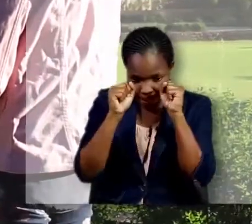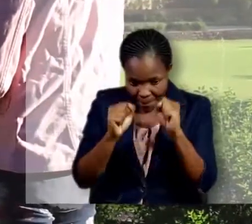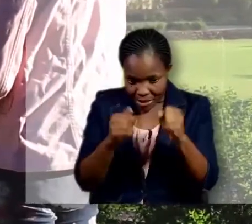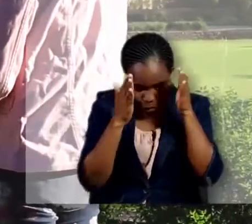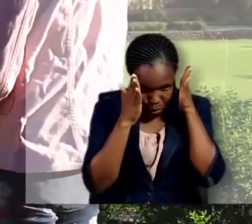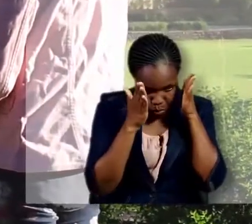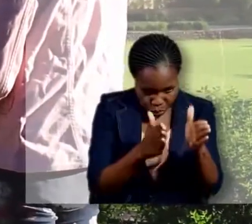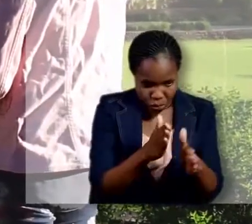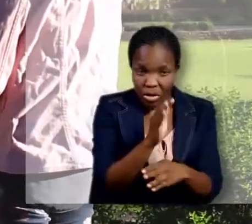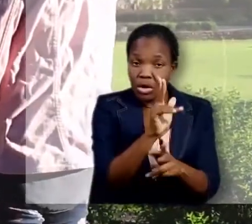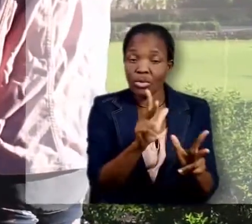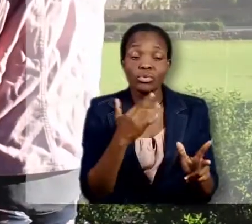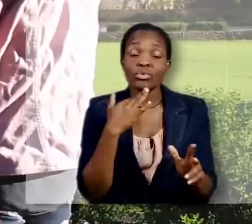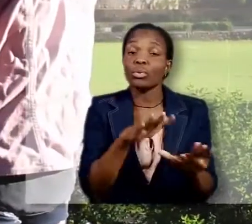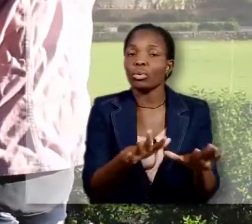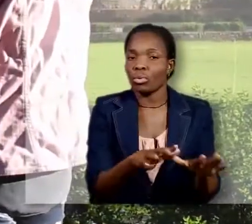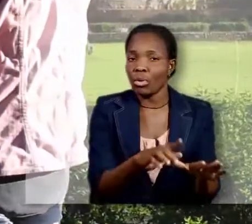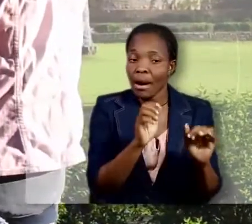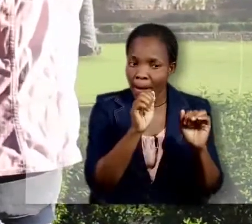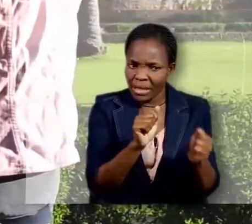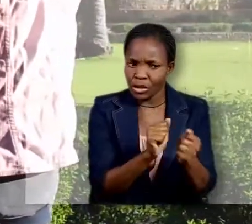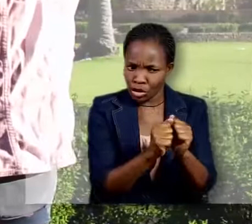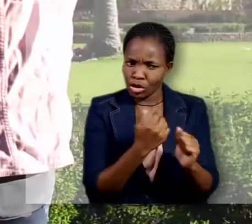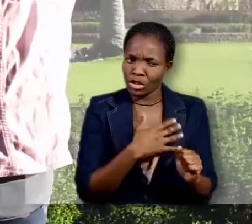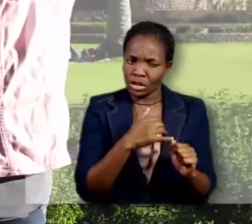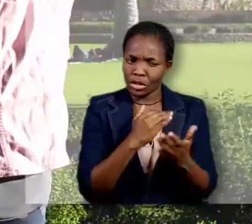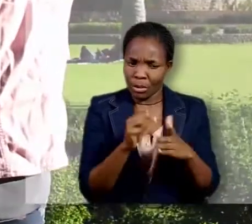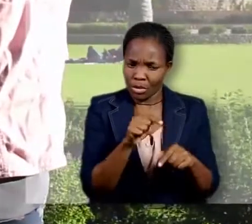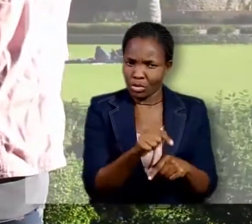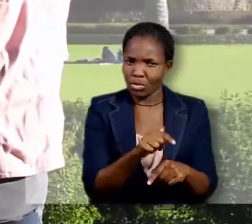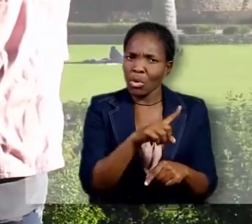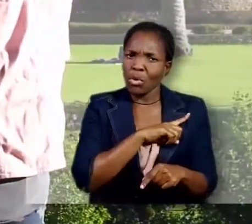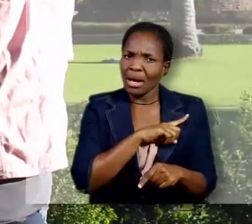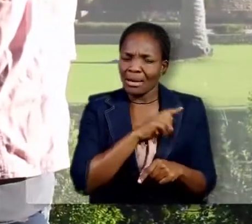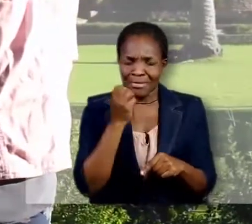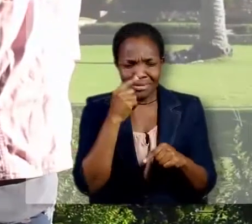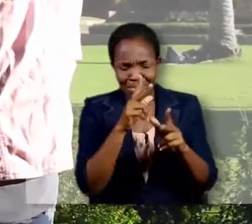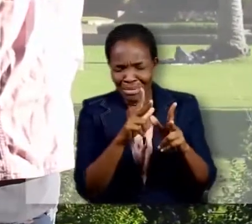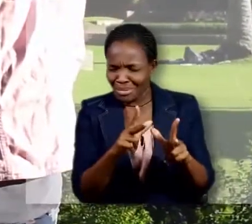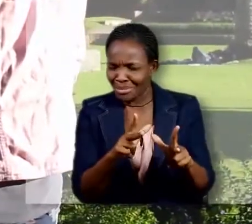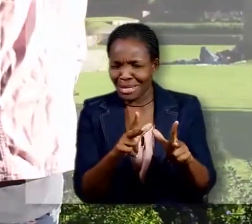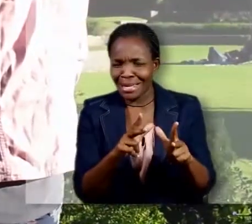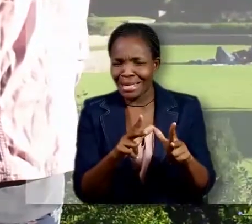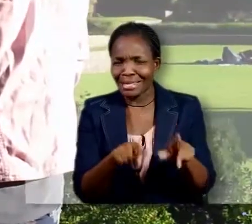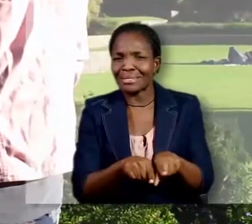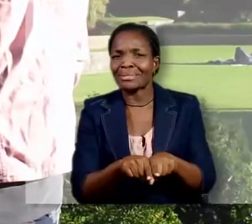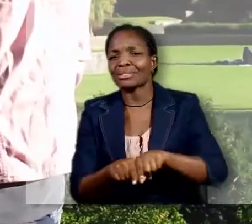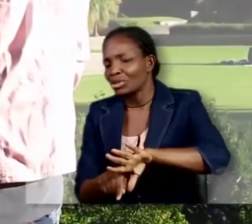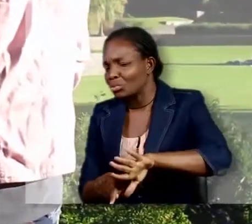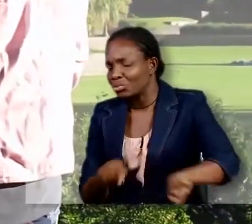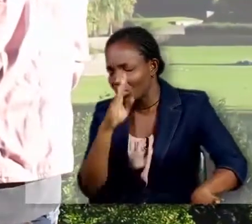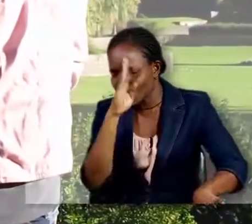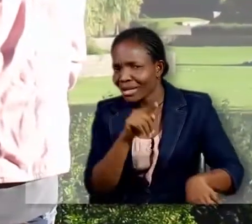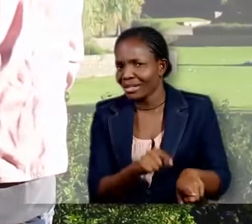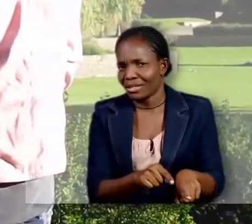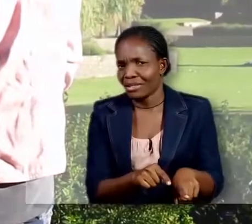are suffering. They must try to do something. Because now, as you see, those people, they've been forsaken. They are not living in